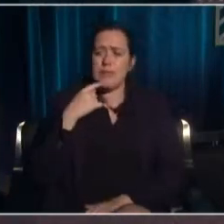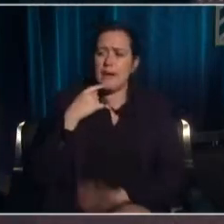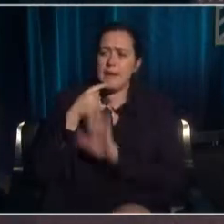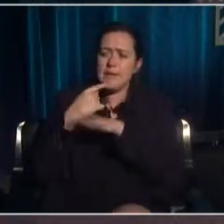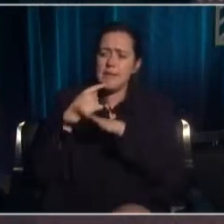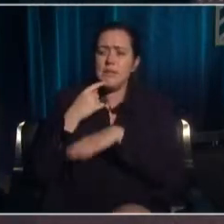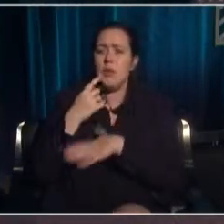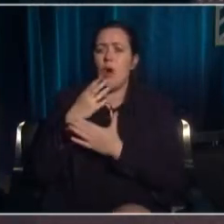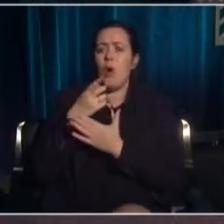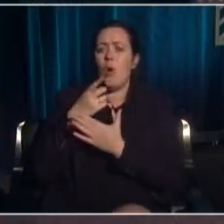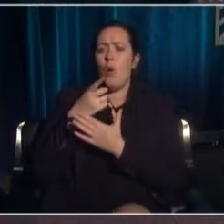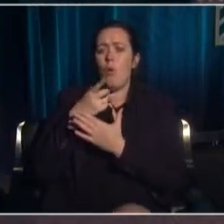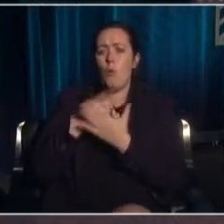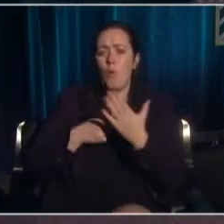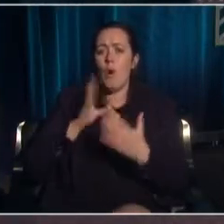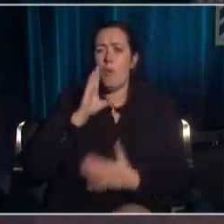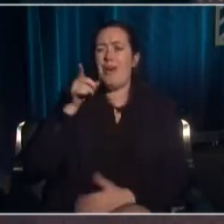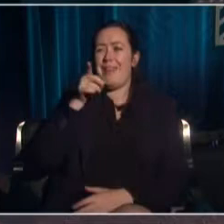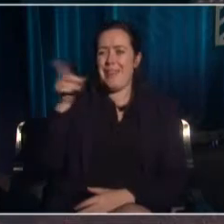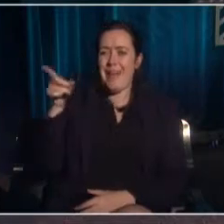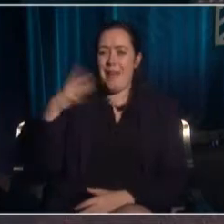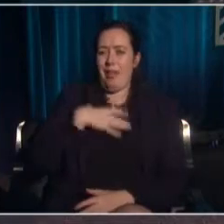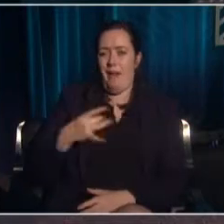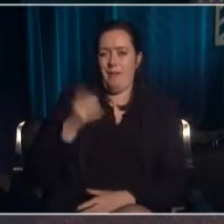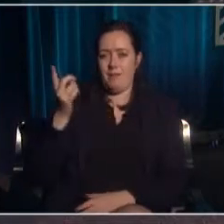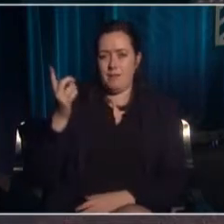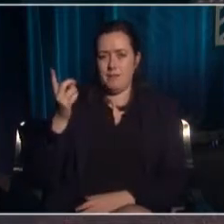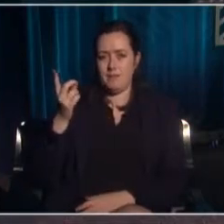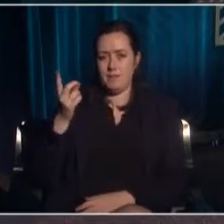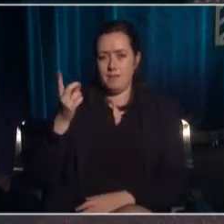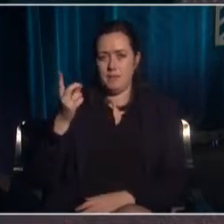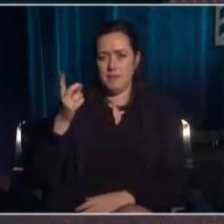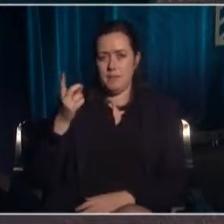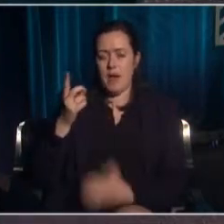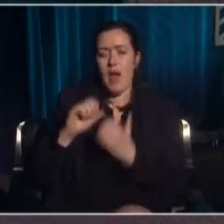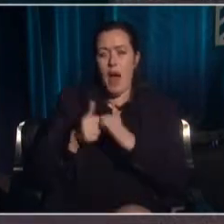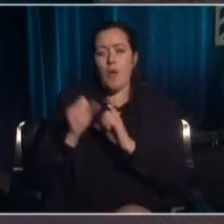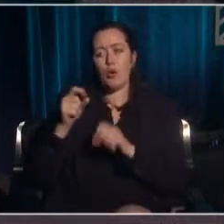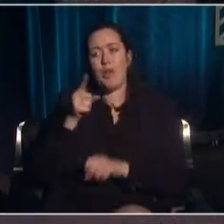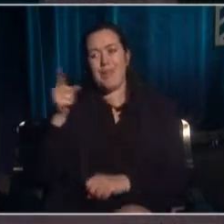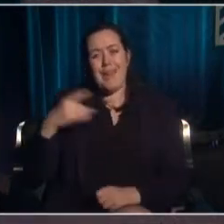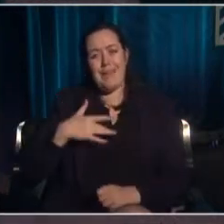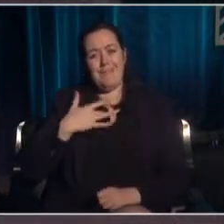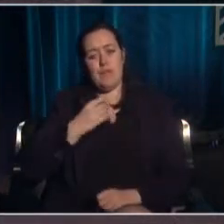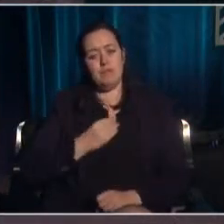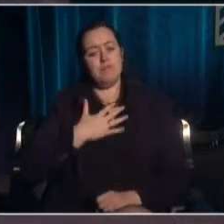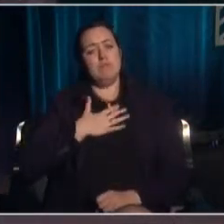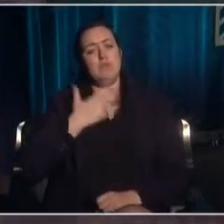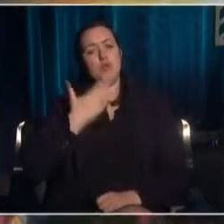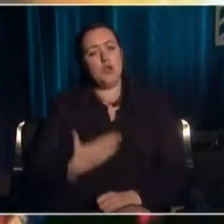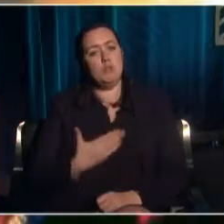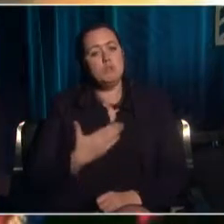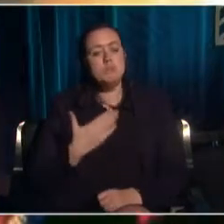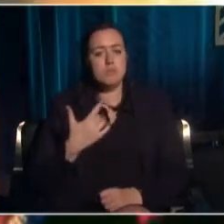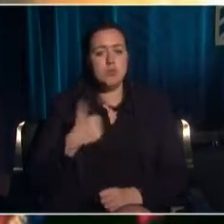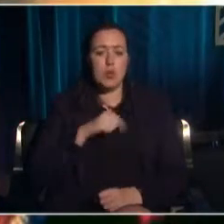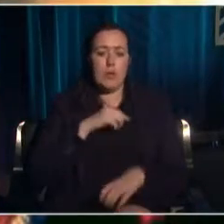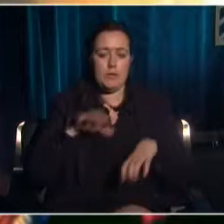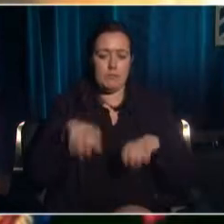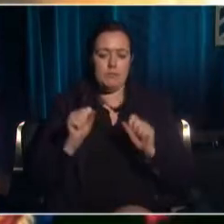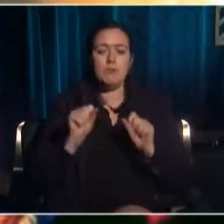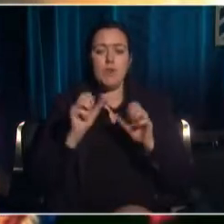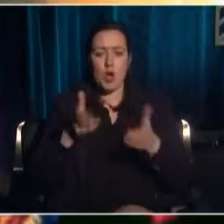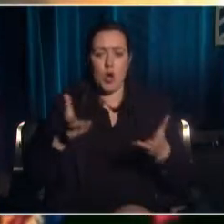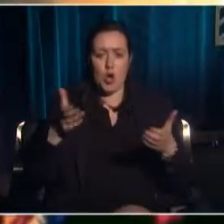they actually like? What would make them feel good about what was happening? So we ran a concert with 4,000 attendees.